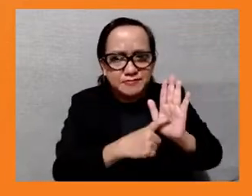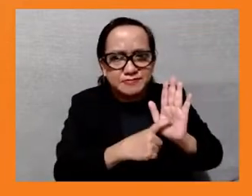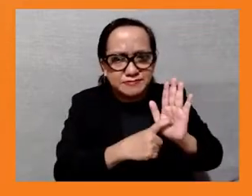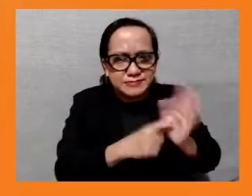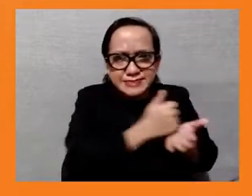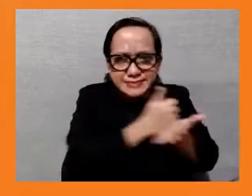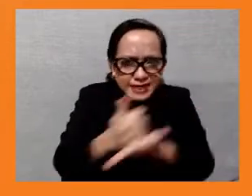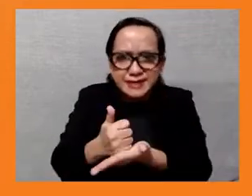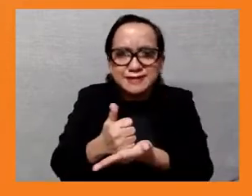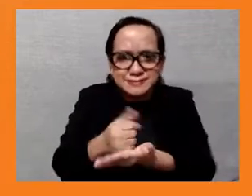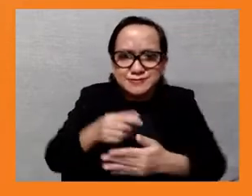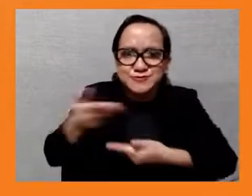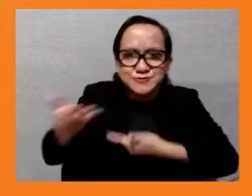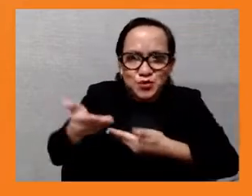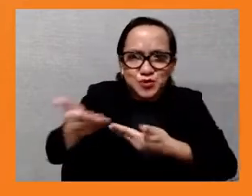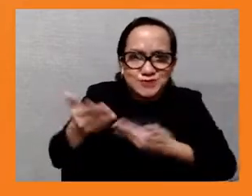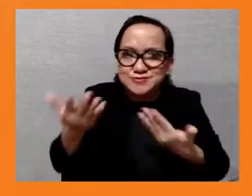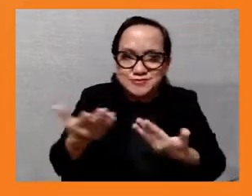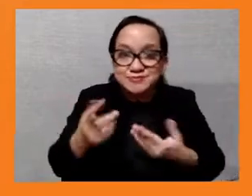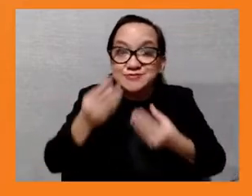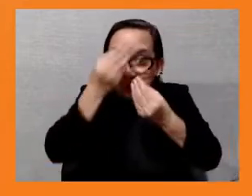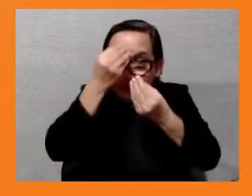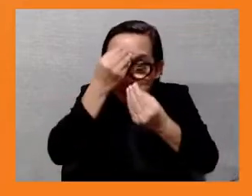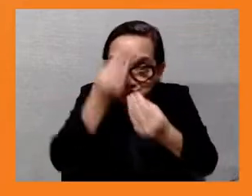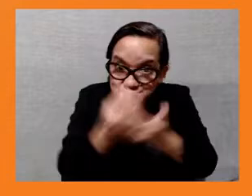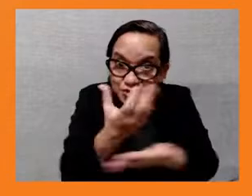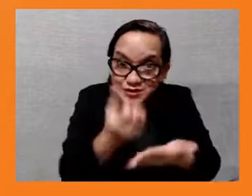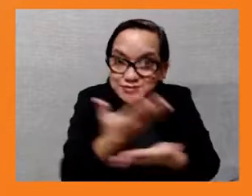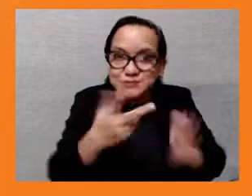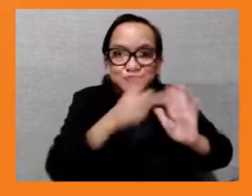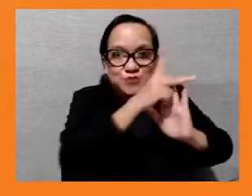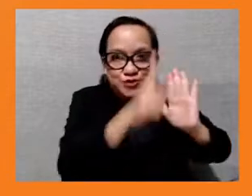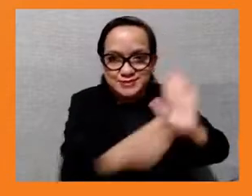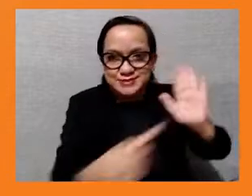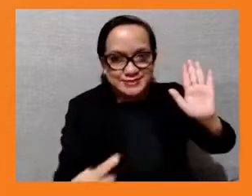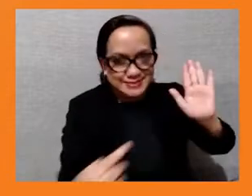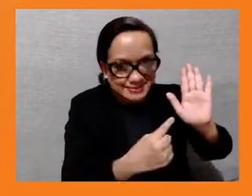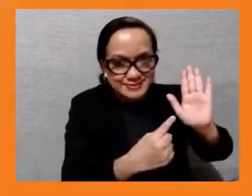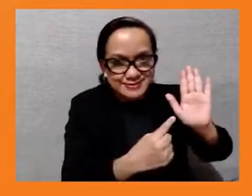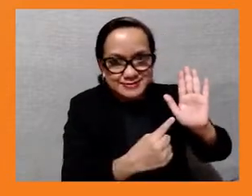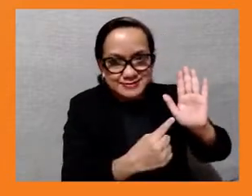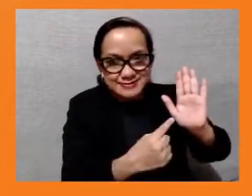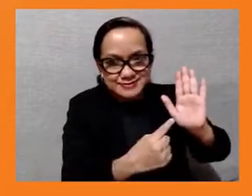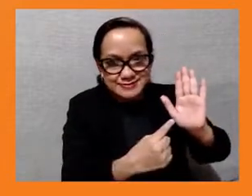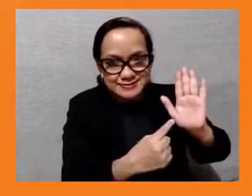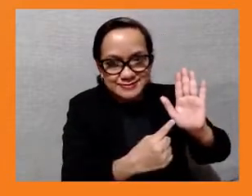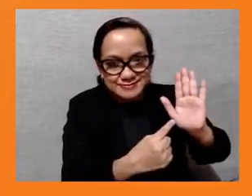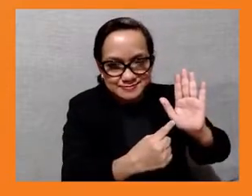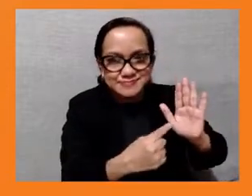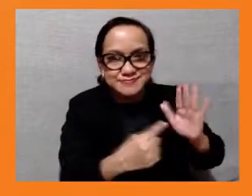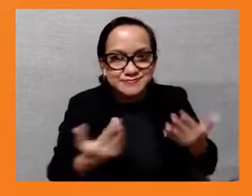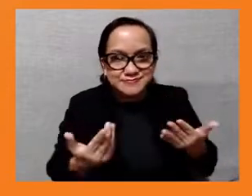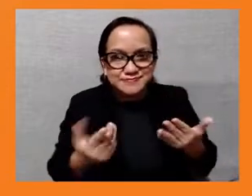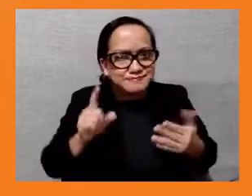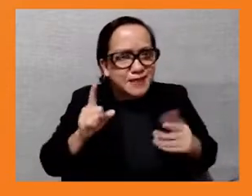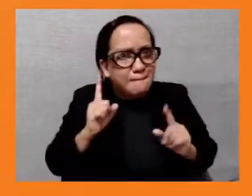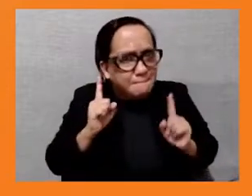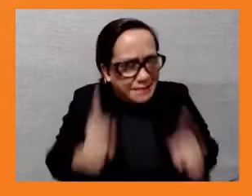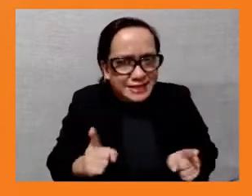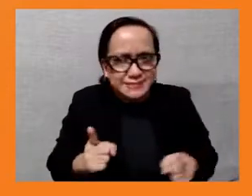So here I listed here some way of upgrading. First of all, there's a need really to for